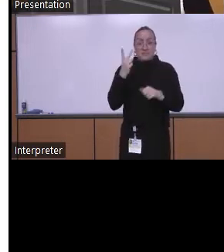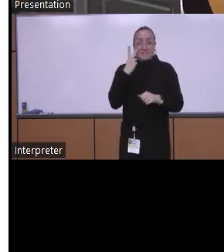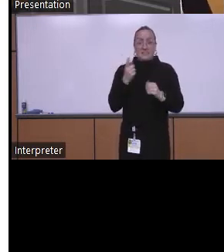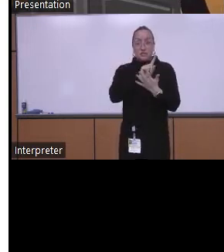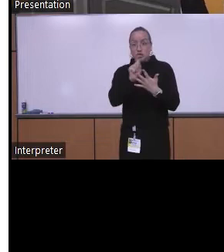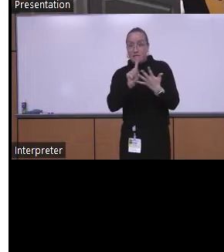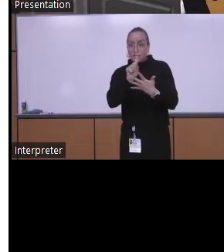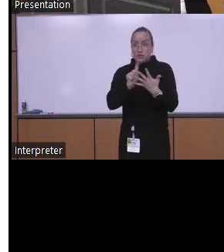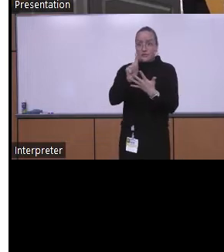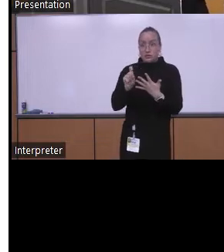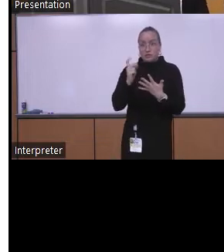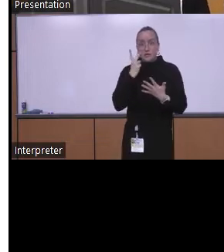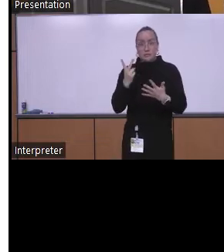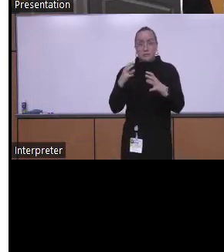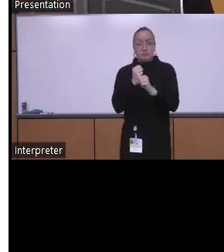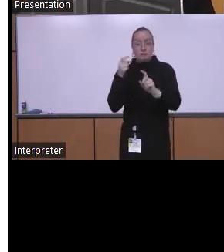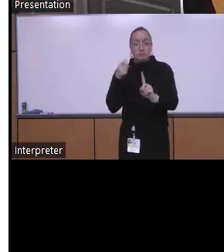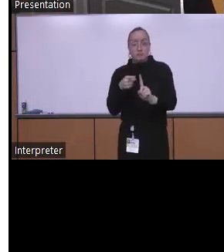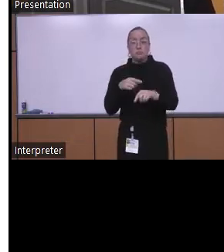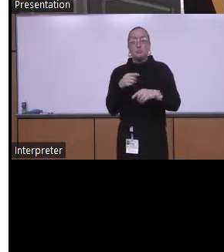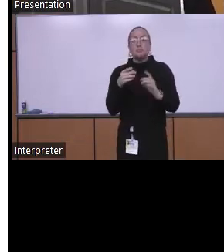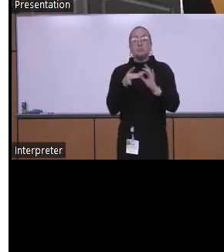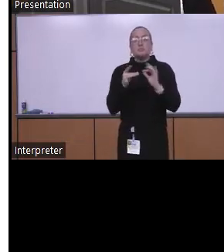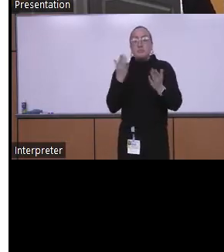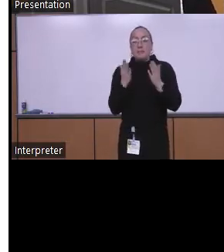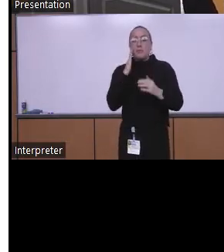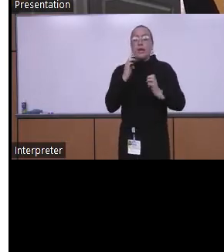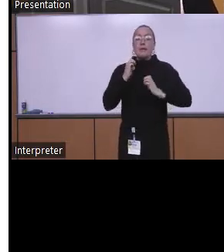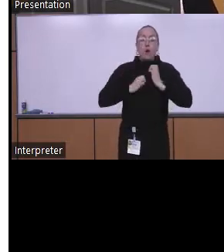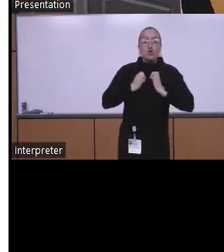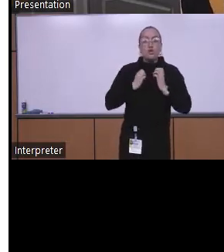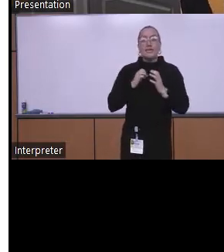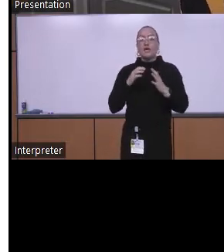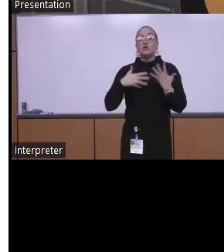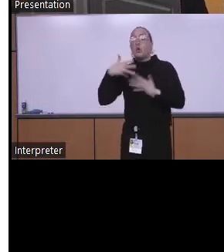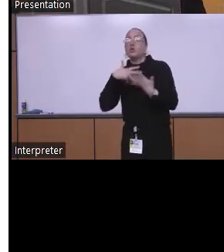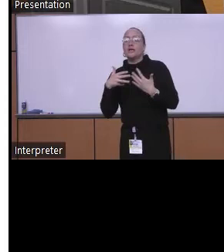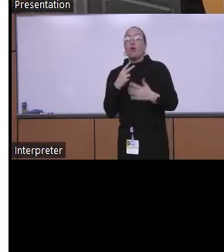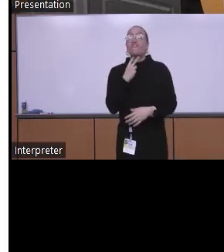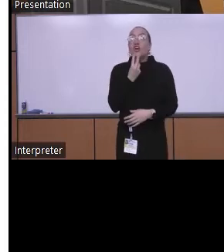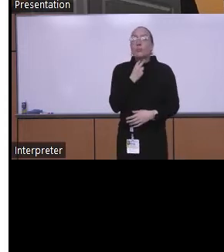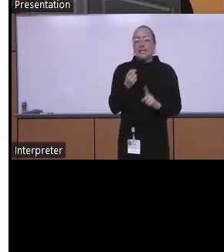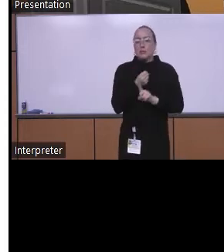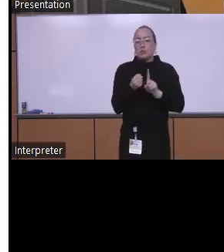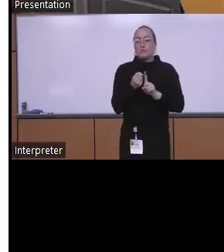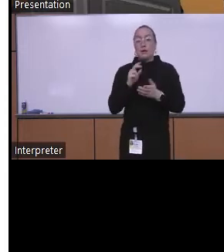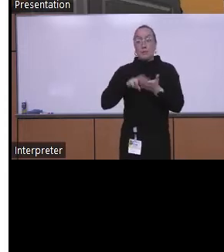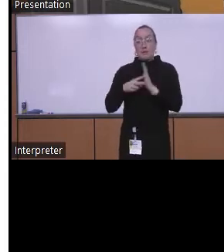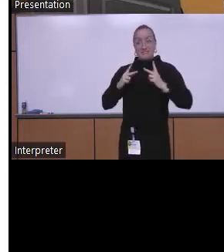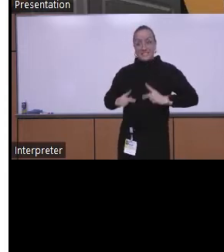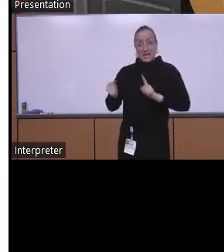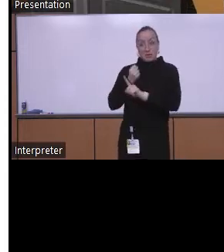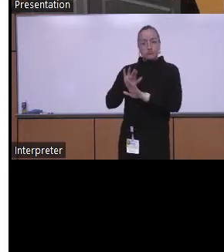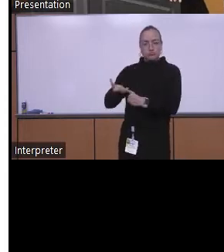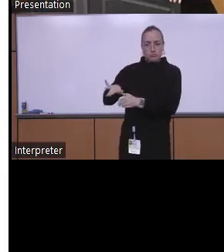of their organization, which I examined, was that they might emotionally or socially or verbally abuse their kids, so not physically harm them.